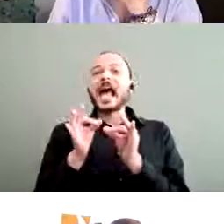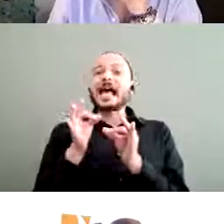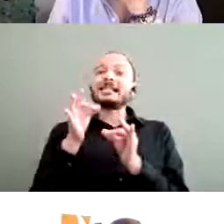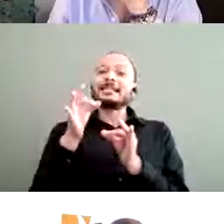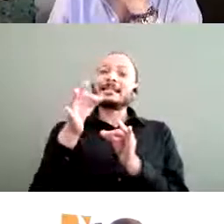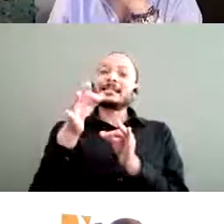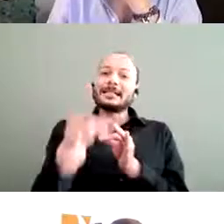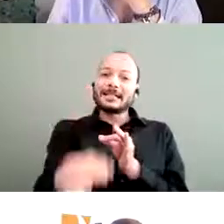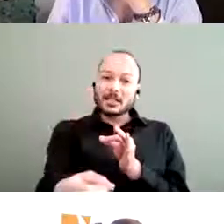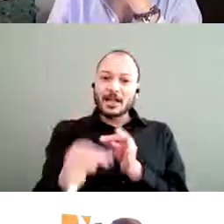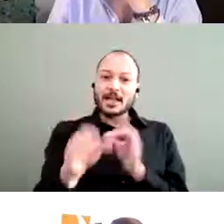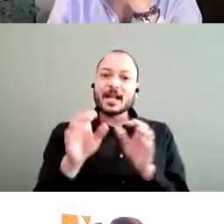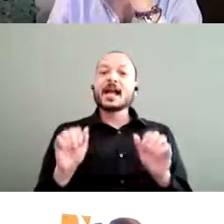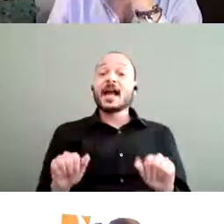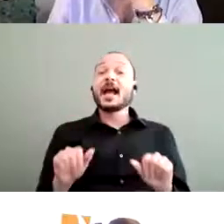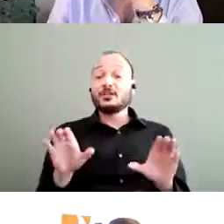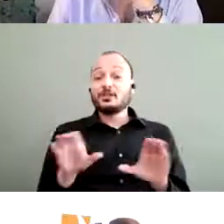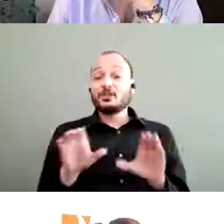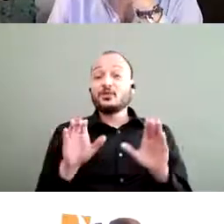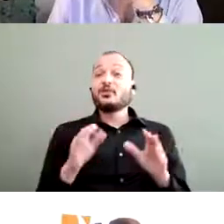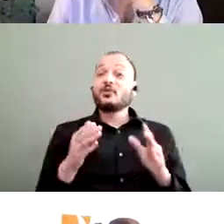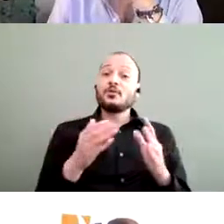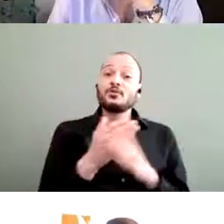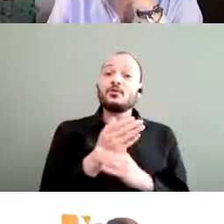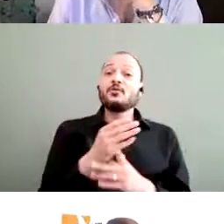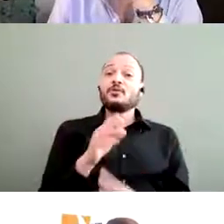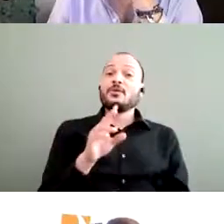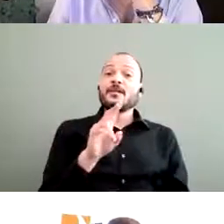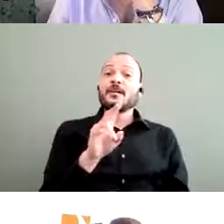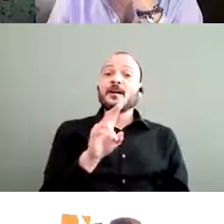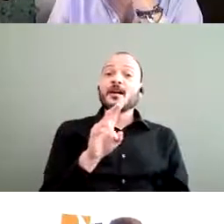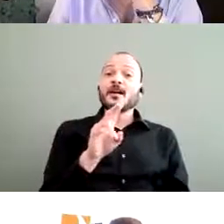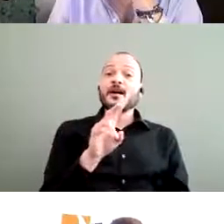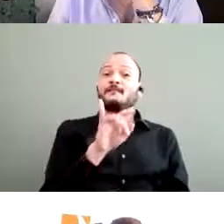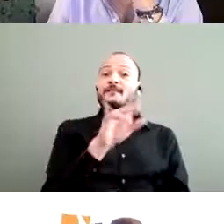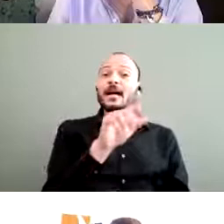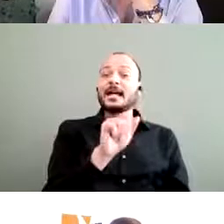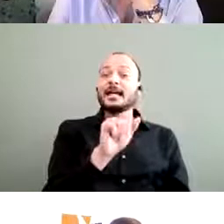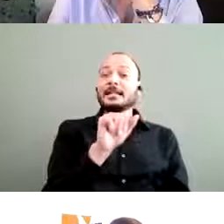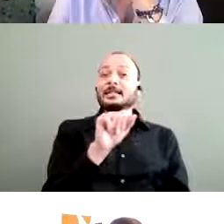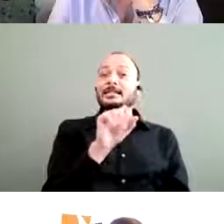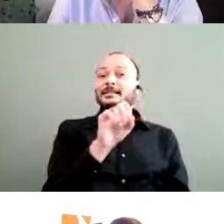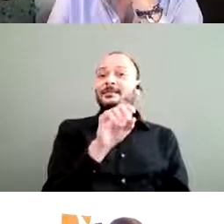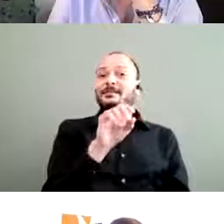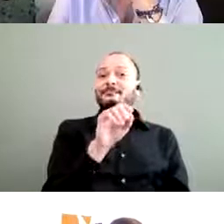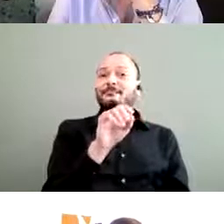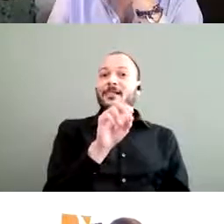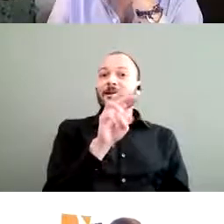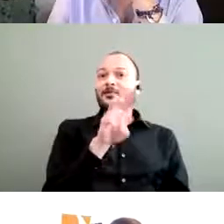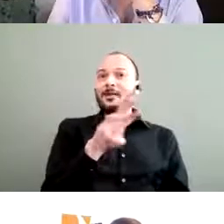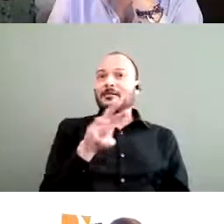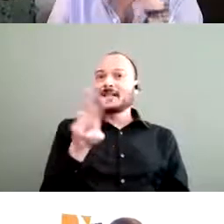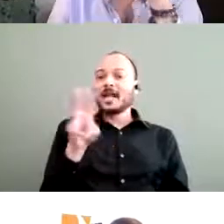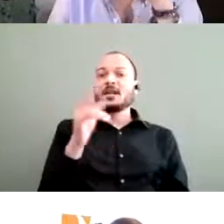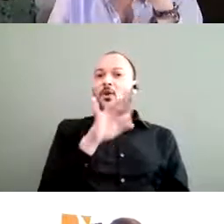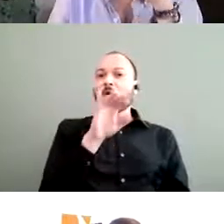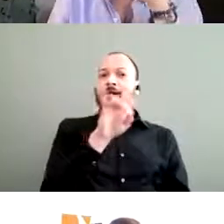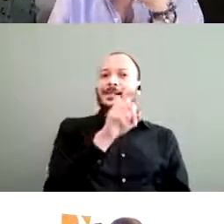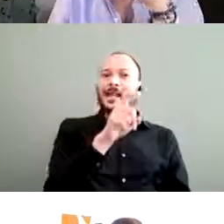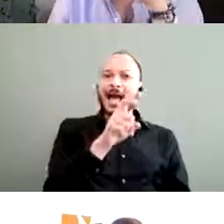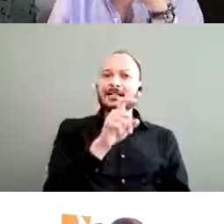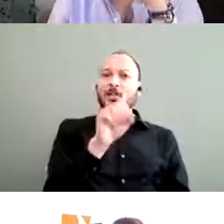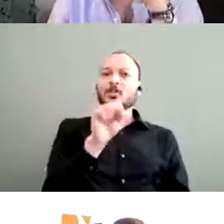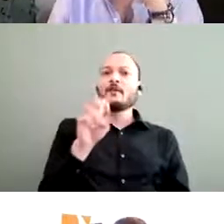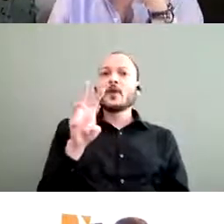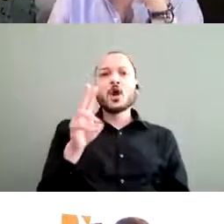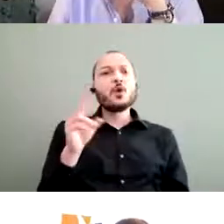do through a VITA site, tax software, or even using the free file, which is going to